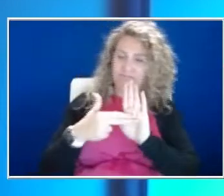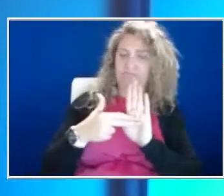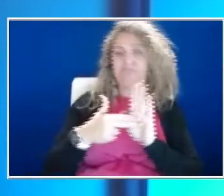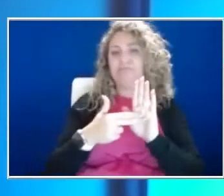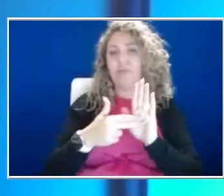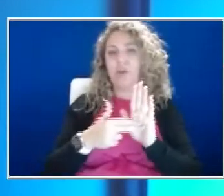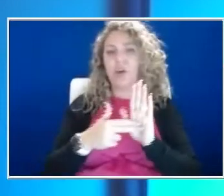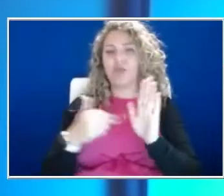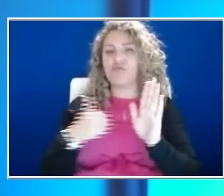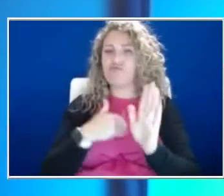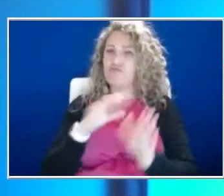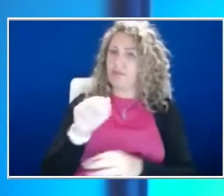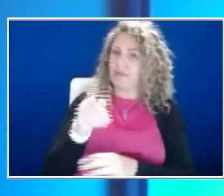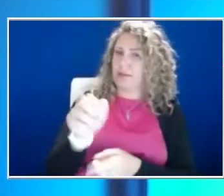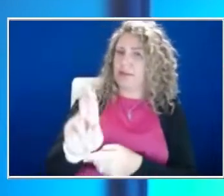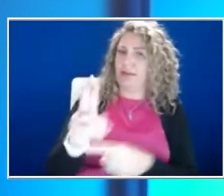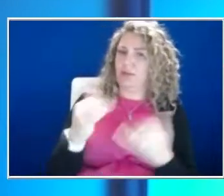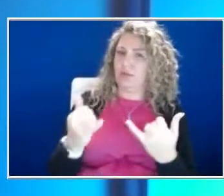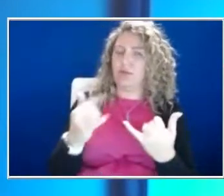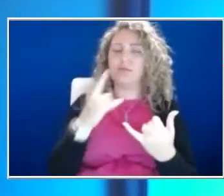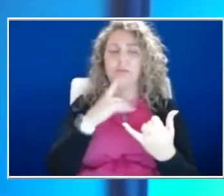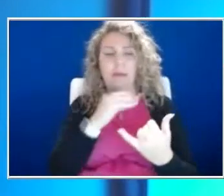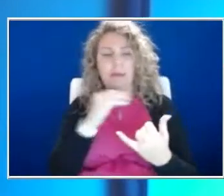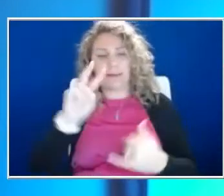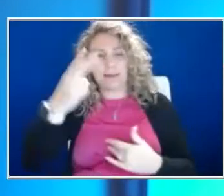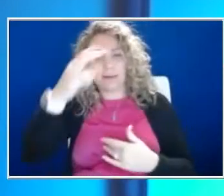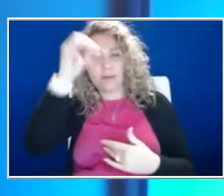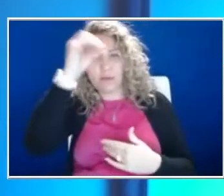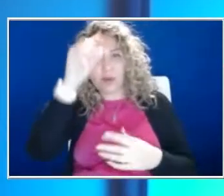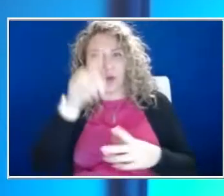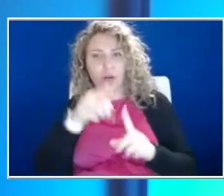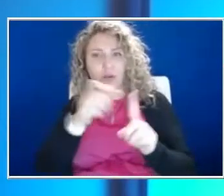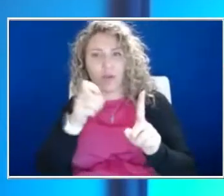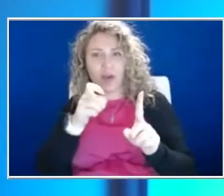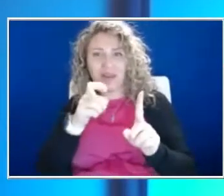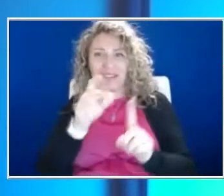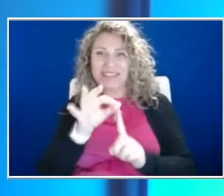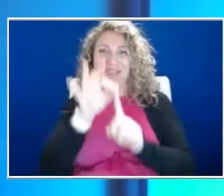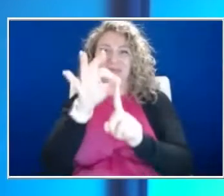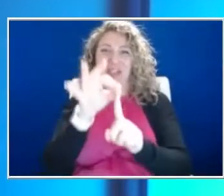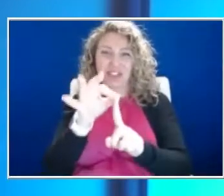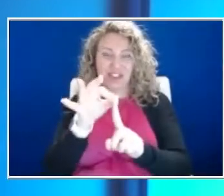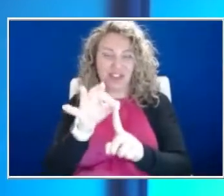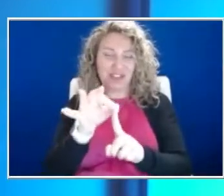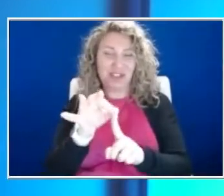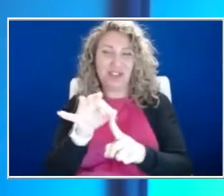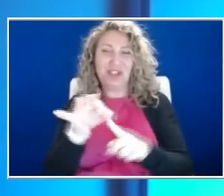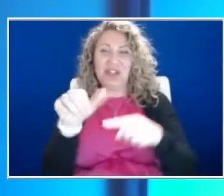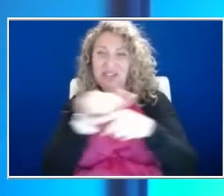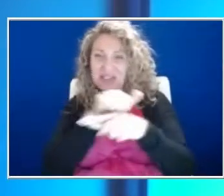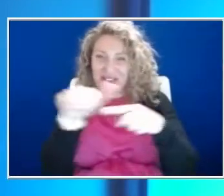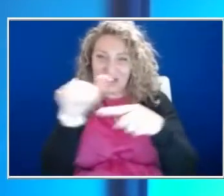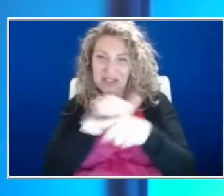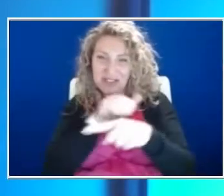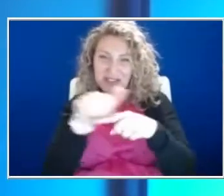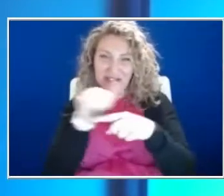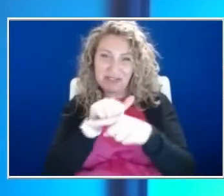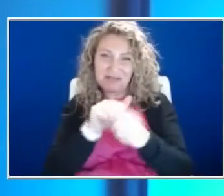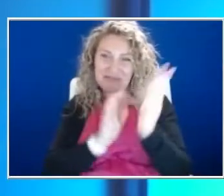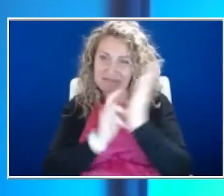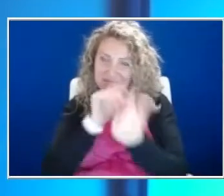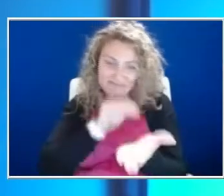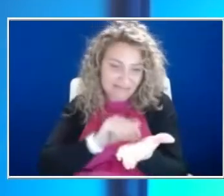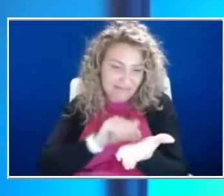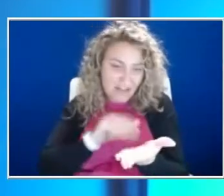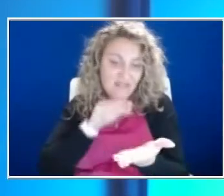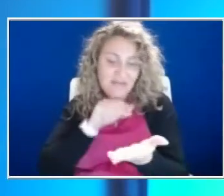having a second opinion, especially from a specially trained pathologist, this has been shown in the literature, that it also can,